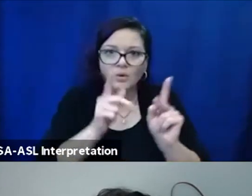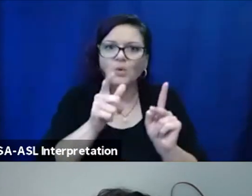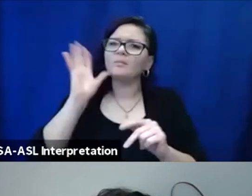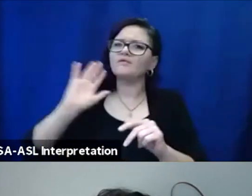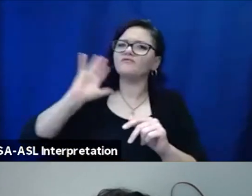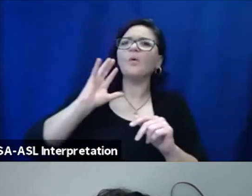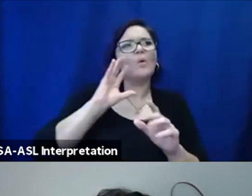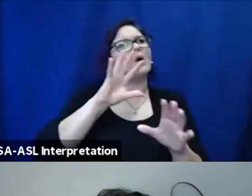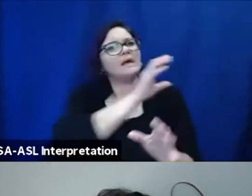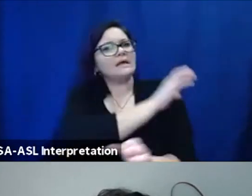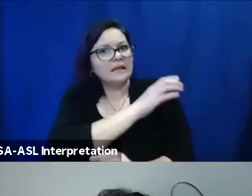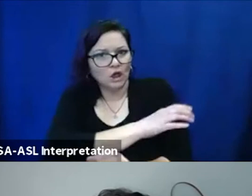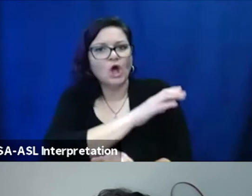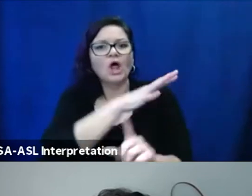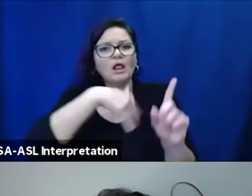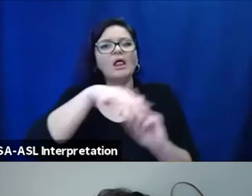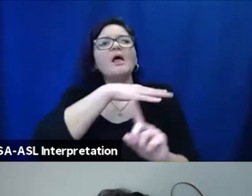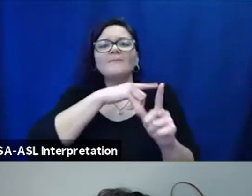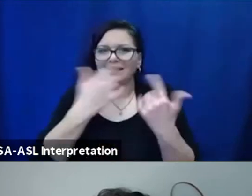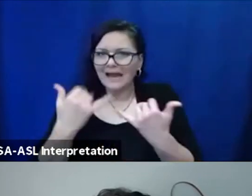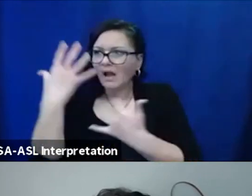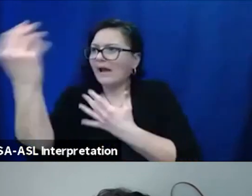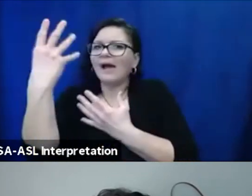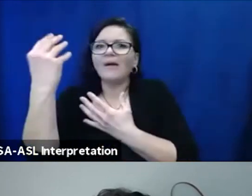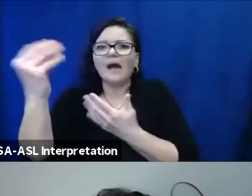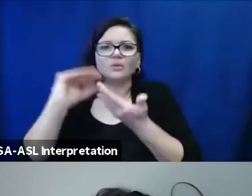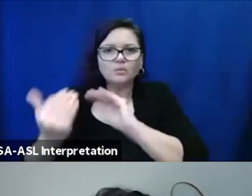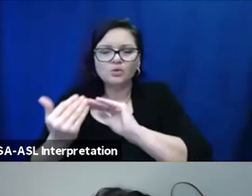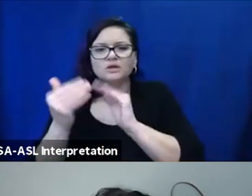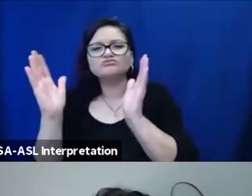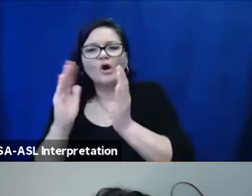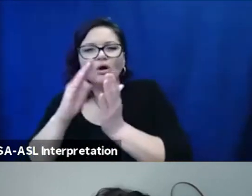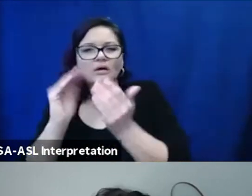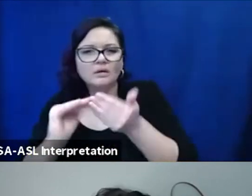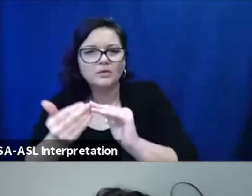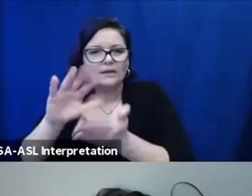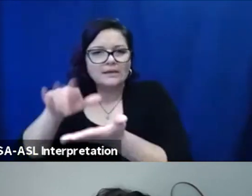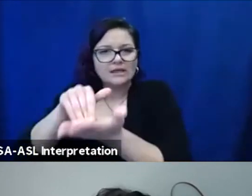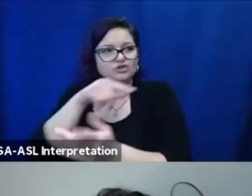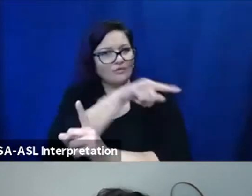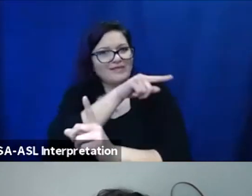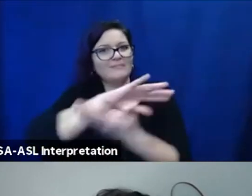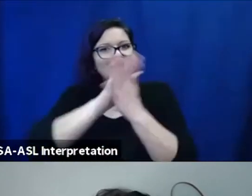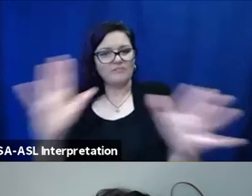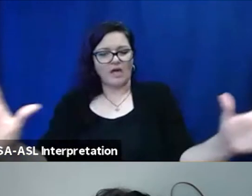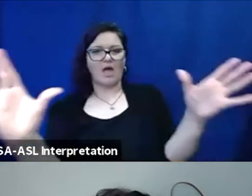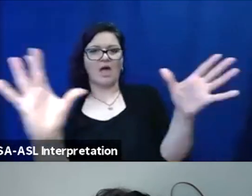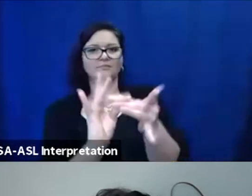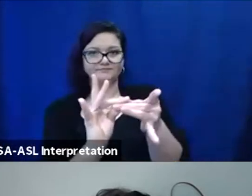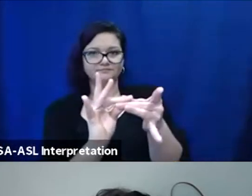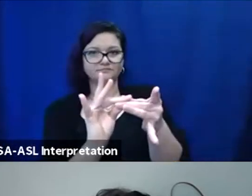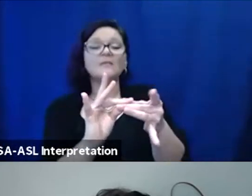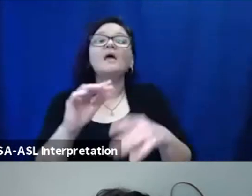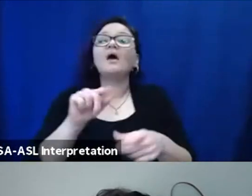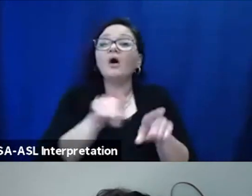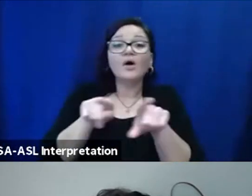but were now out in the community and going to smaller community centers. So they became a connector for us. It also became a way that